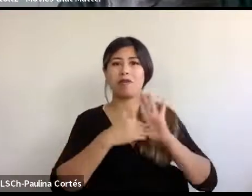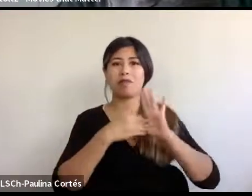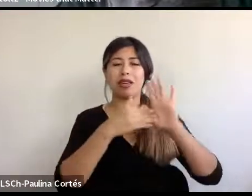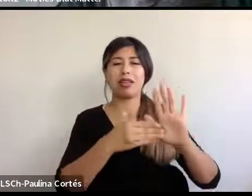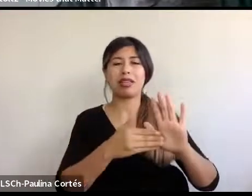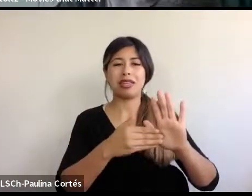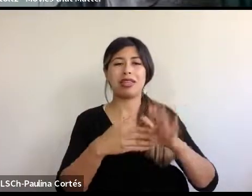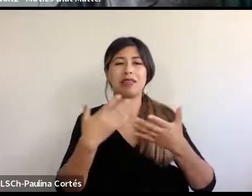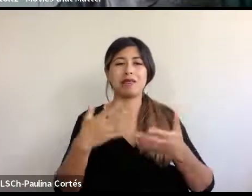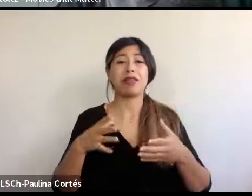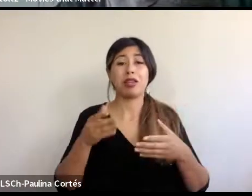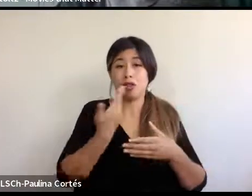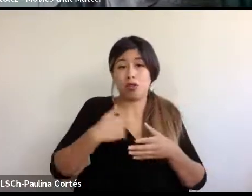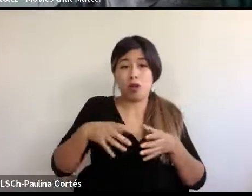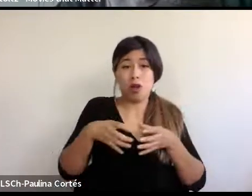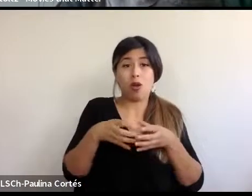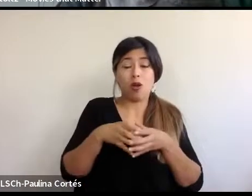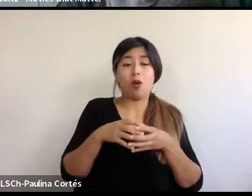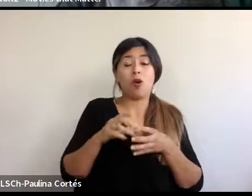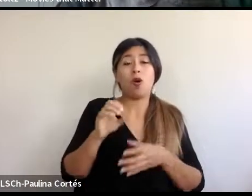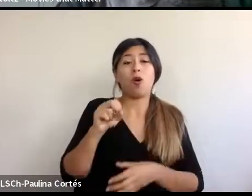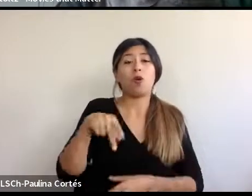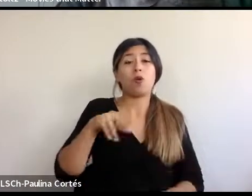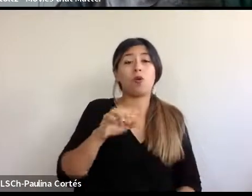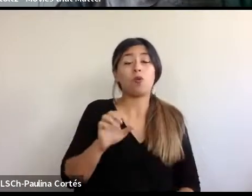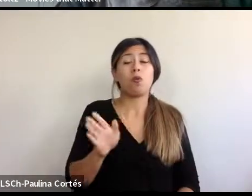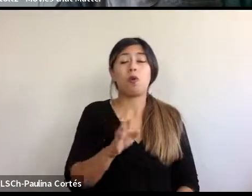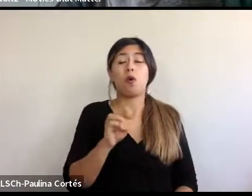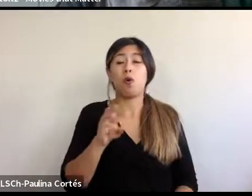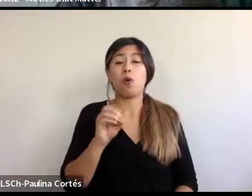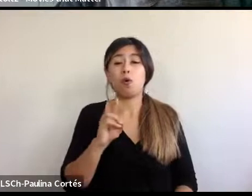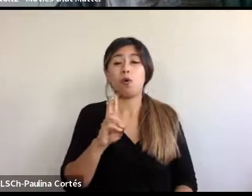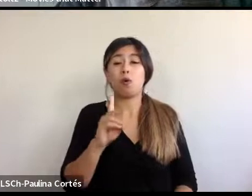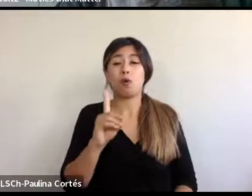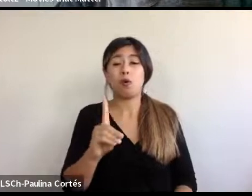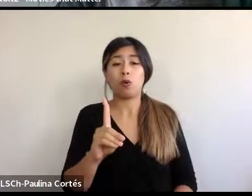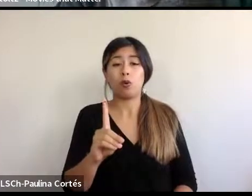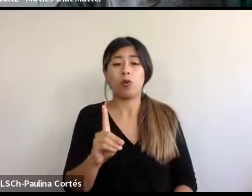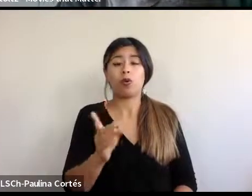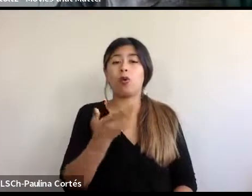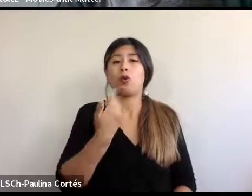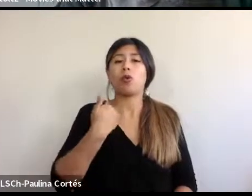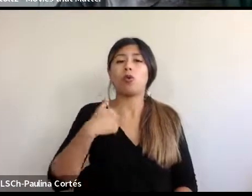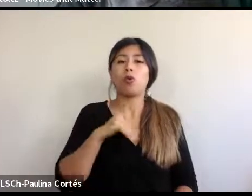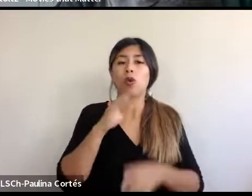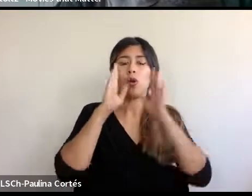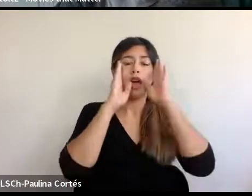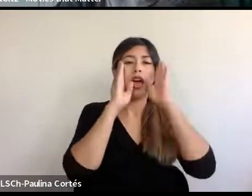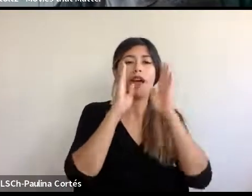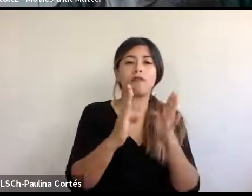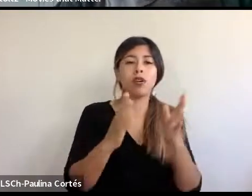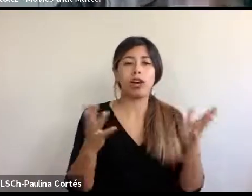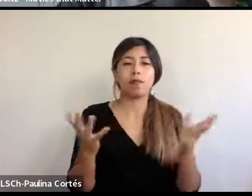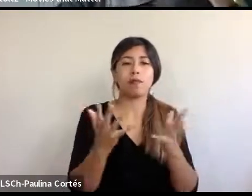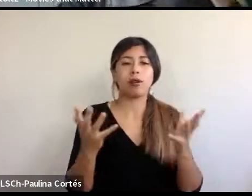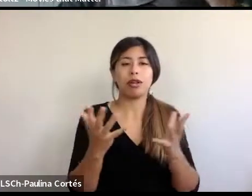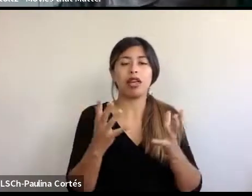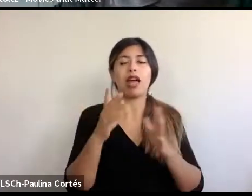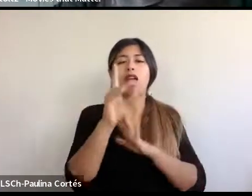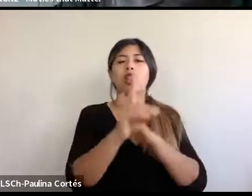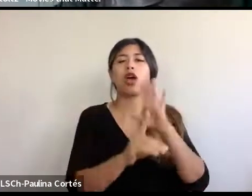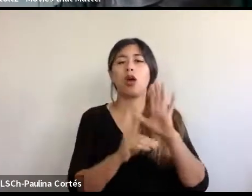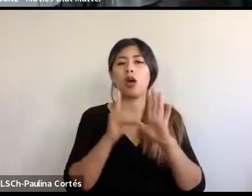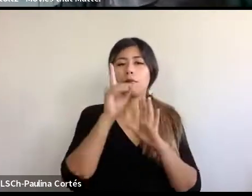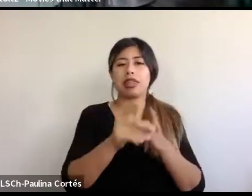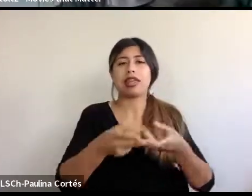That Matter, we are focusing only on documentary, human rights documentaries. But as I understood, you include also